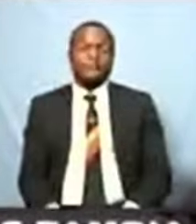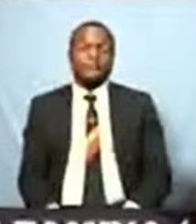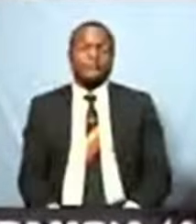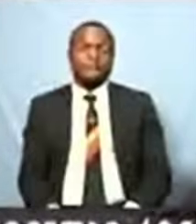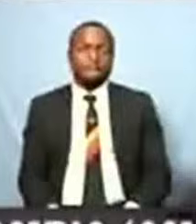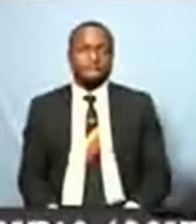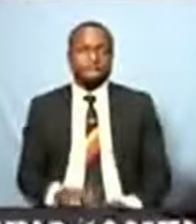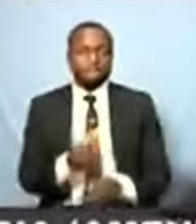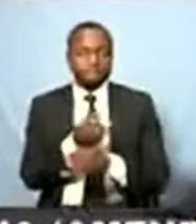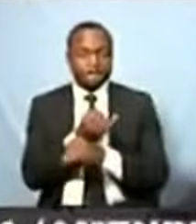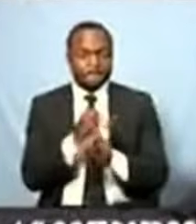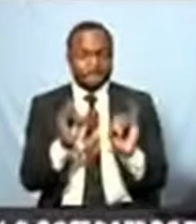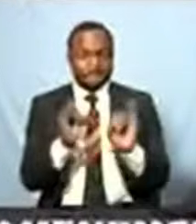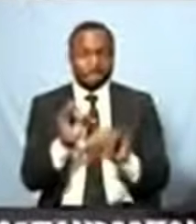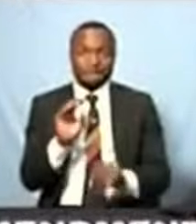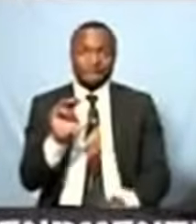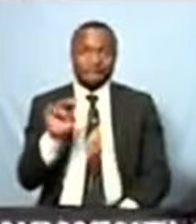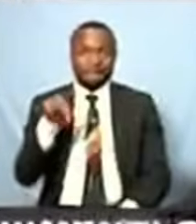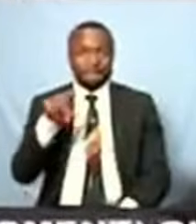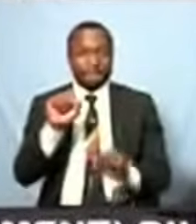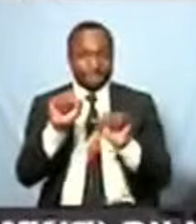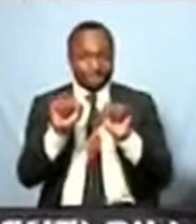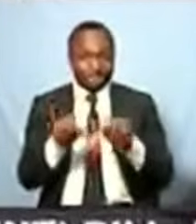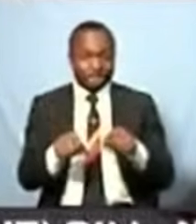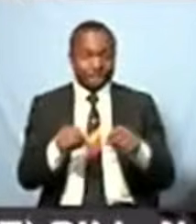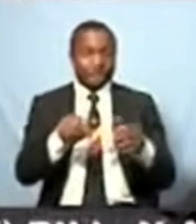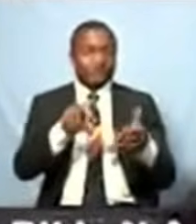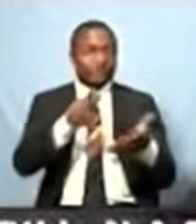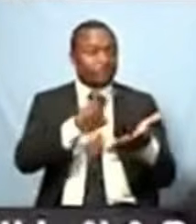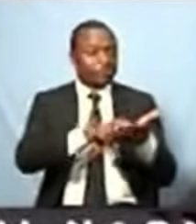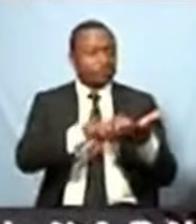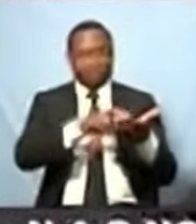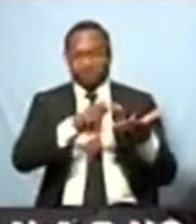An independent member of parliament can withdraw